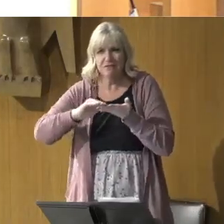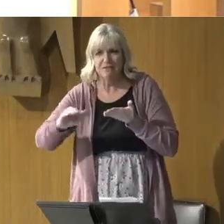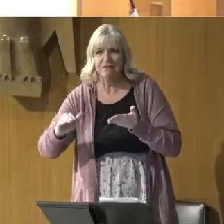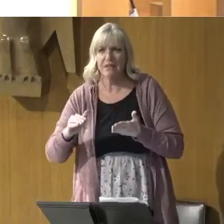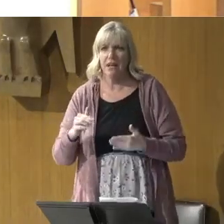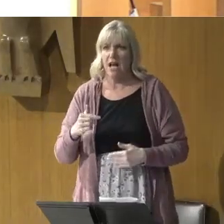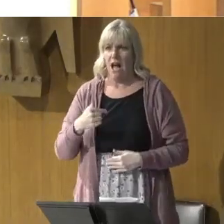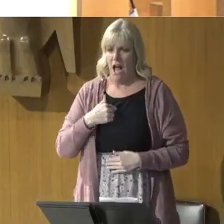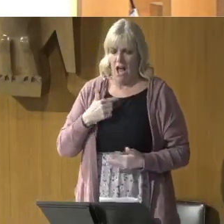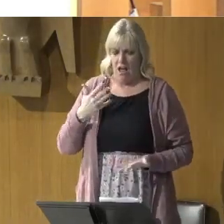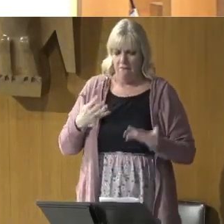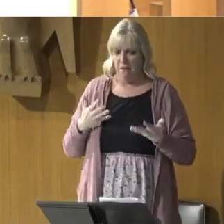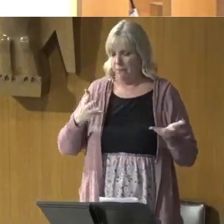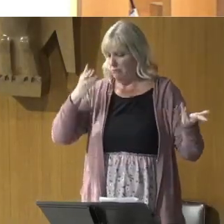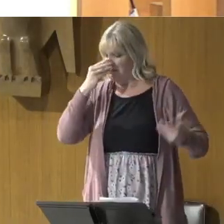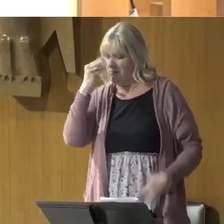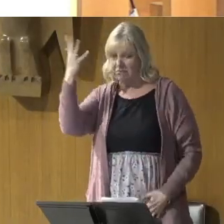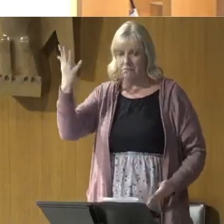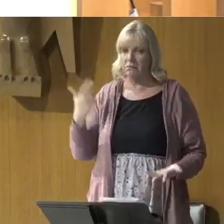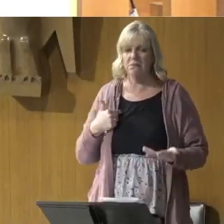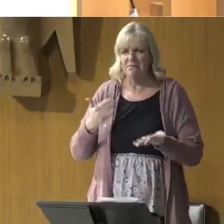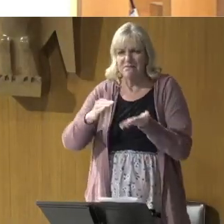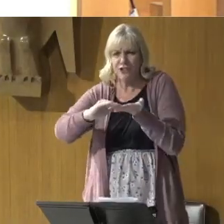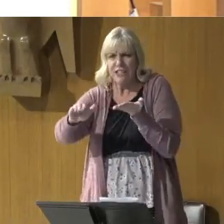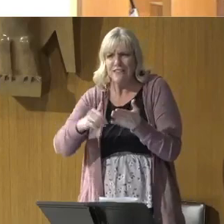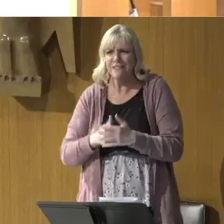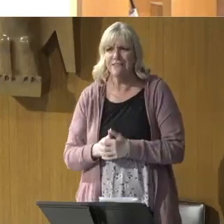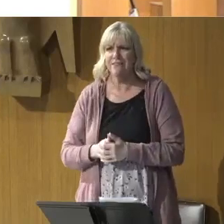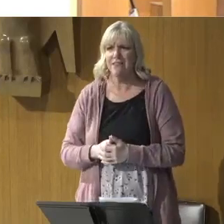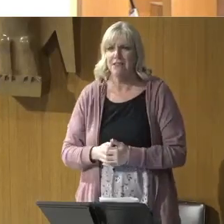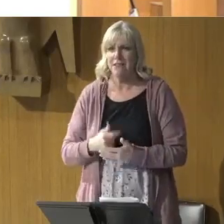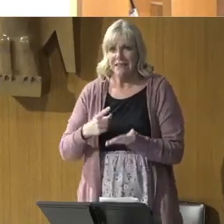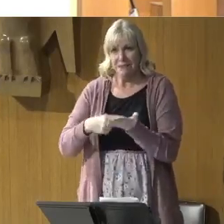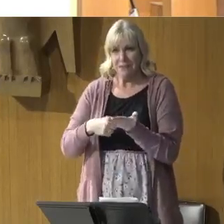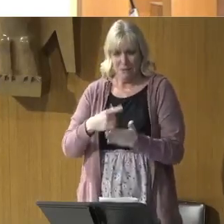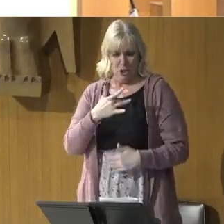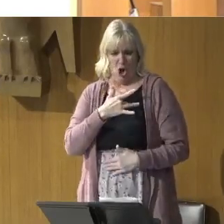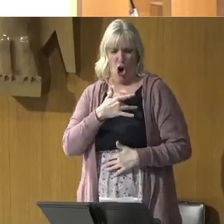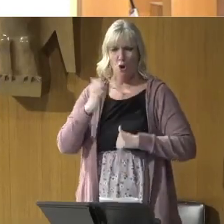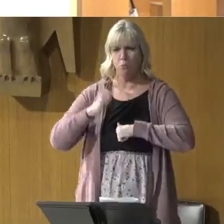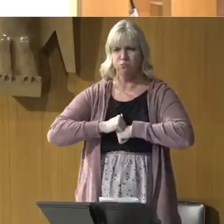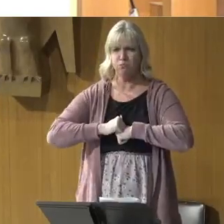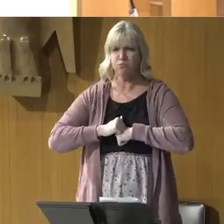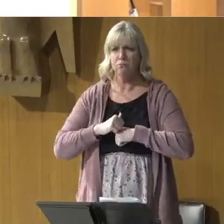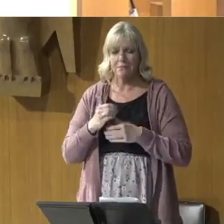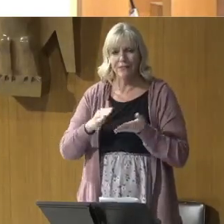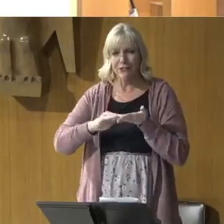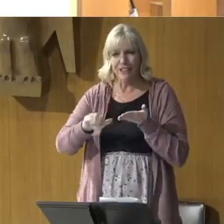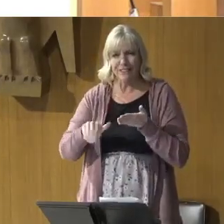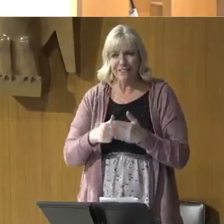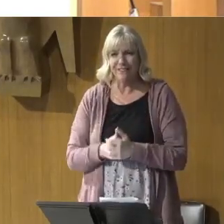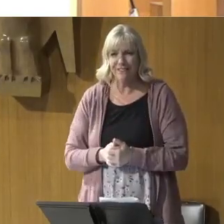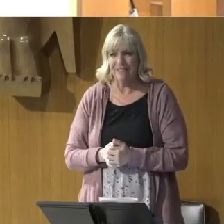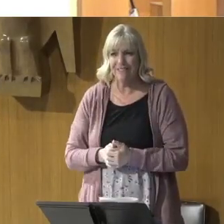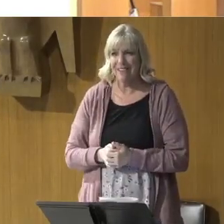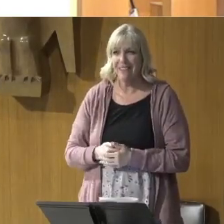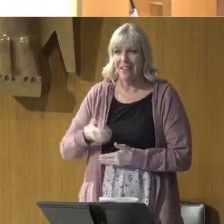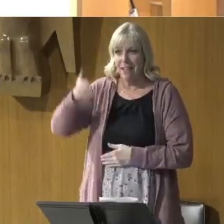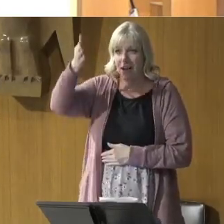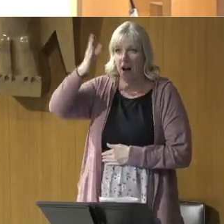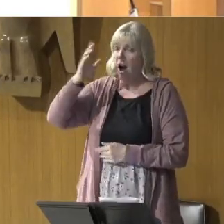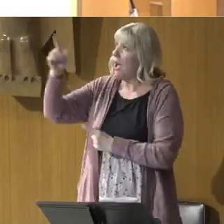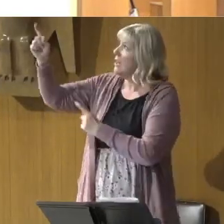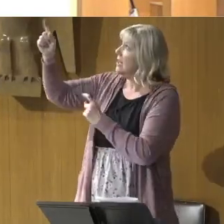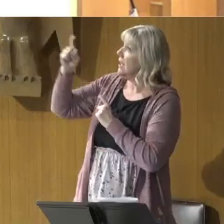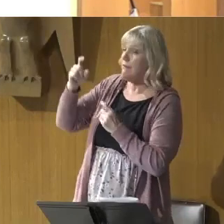mired in apathy. Forgiveness for the callousness of our hearts. God doesn't extend that forgiveness to